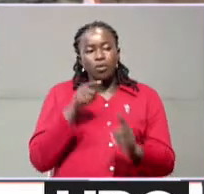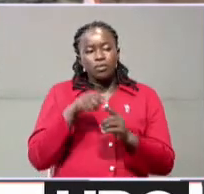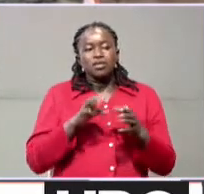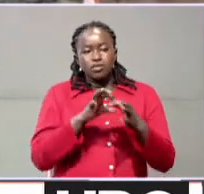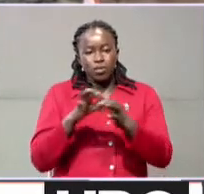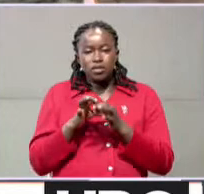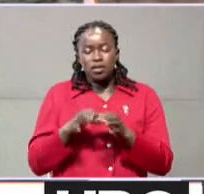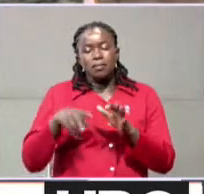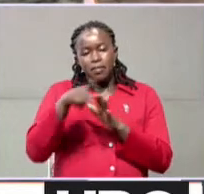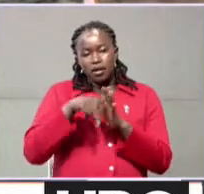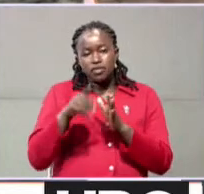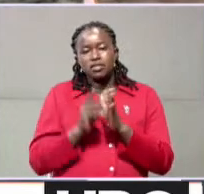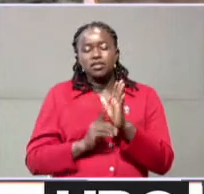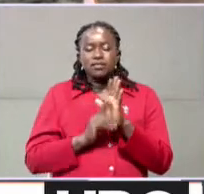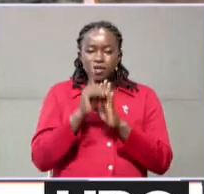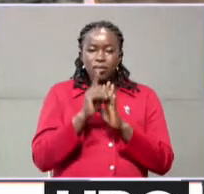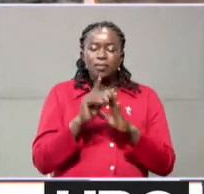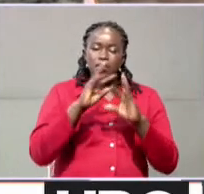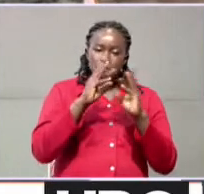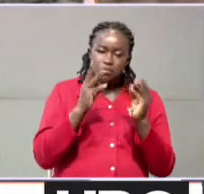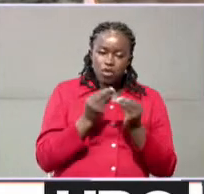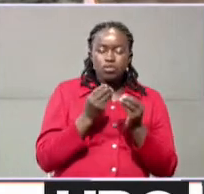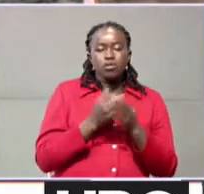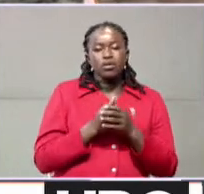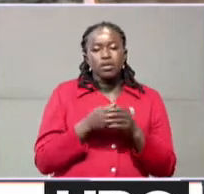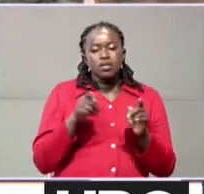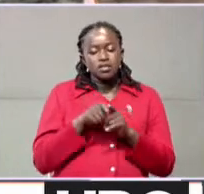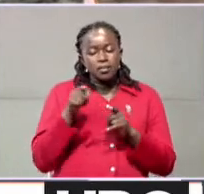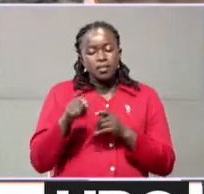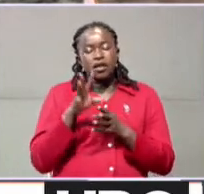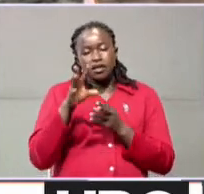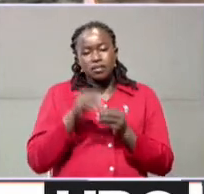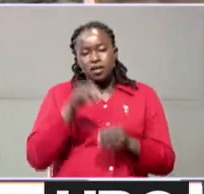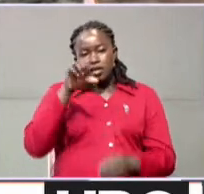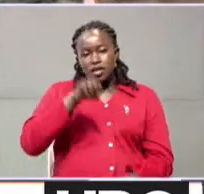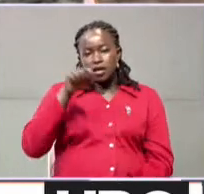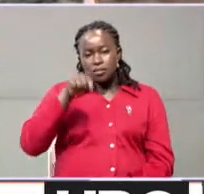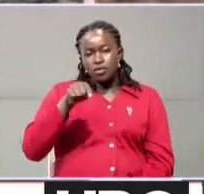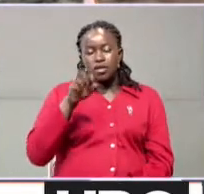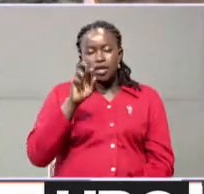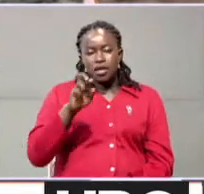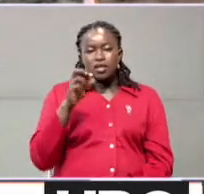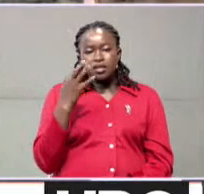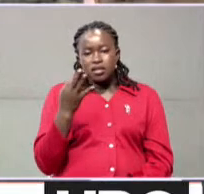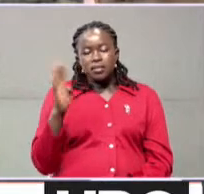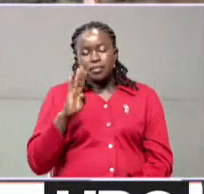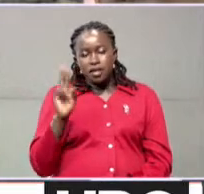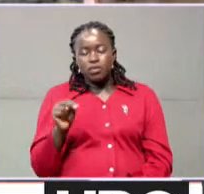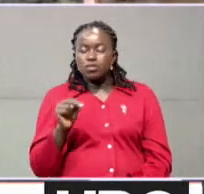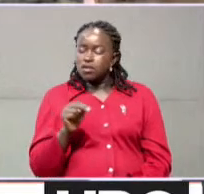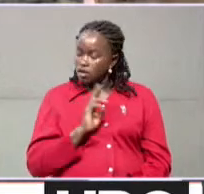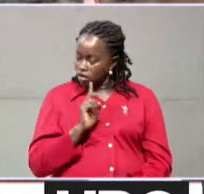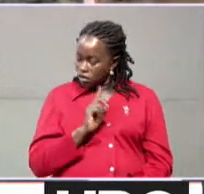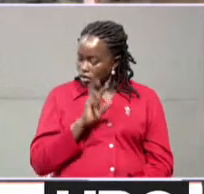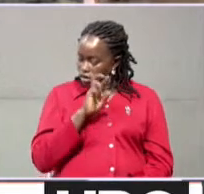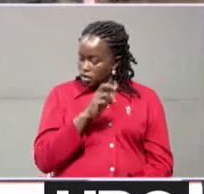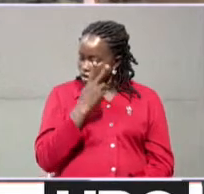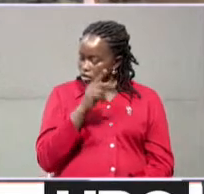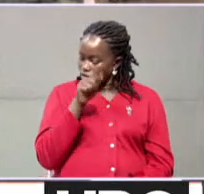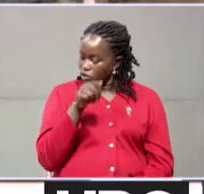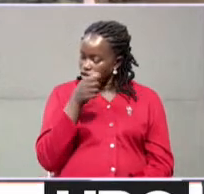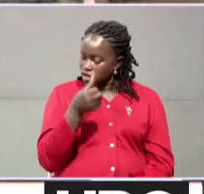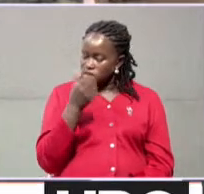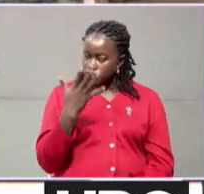the parish development model and that amounts to 9.83 billion sorry 82.65